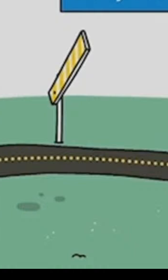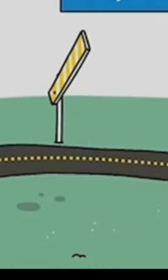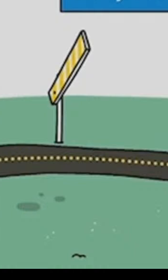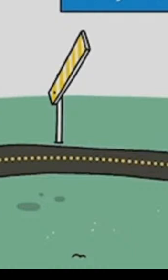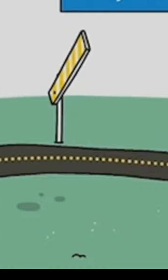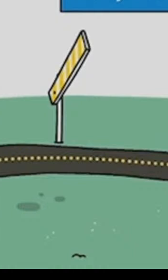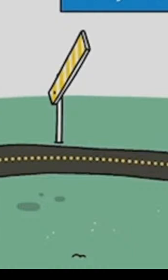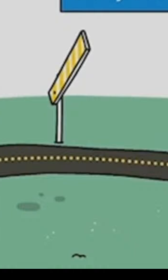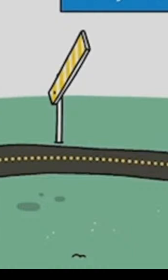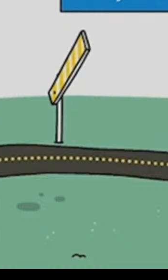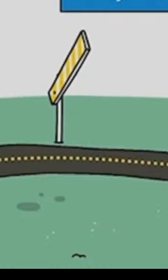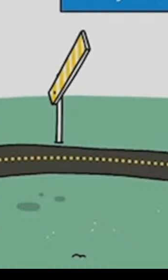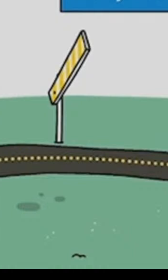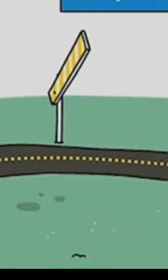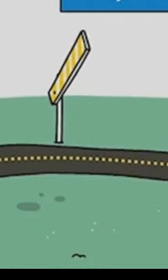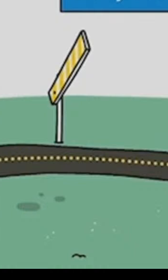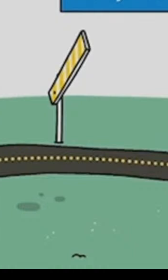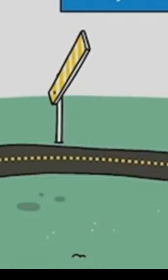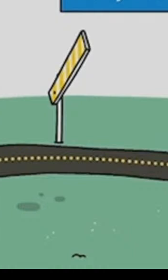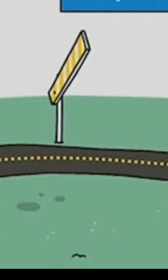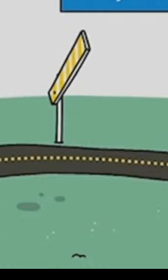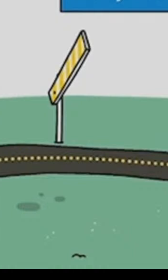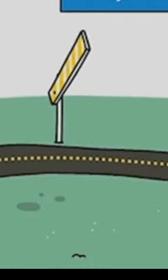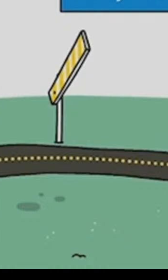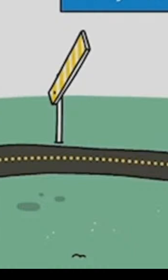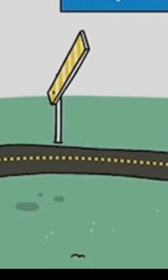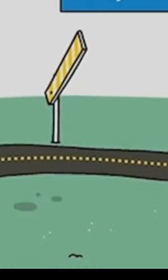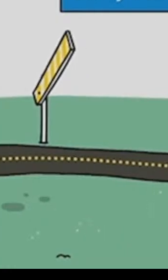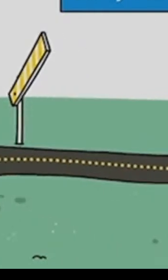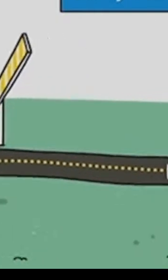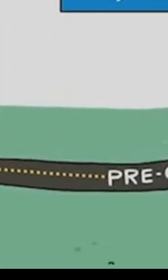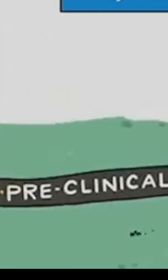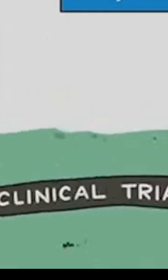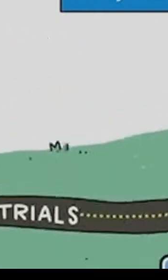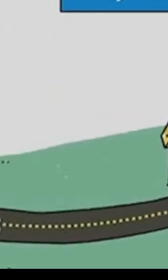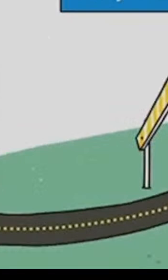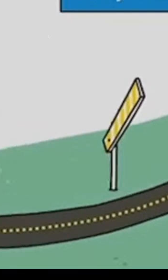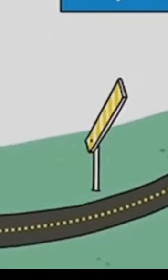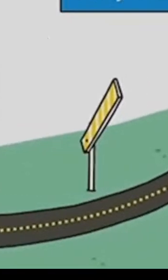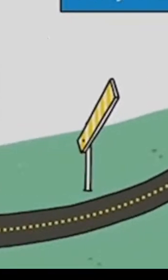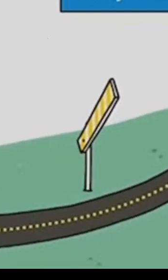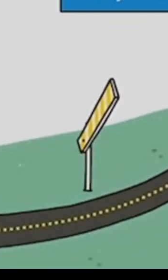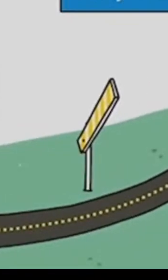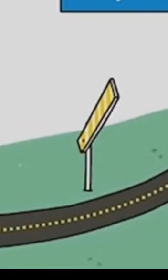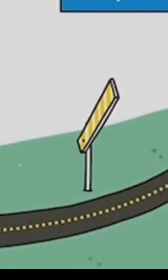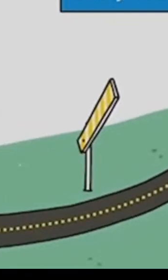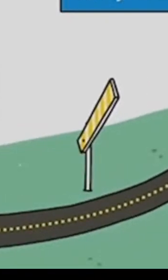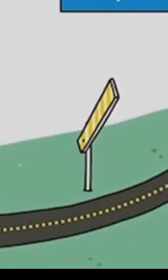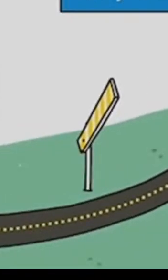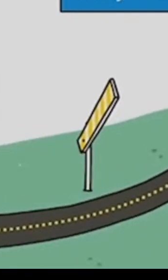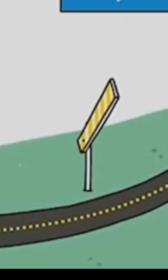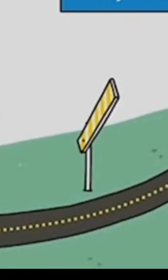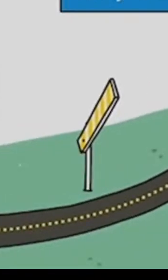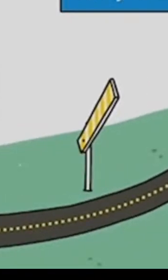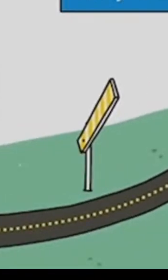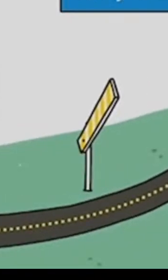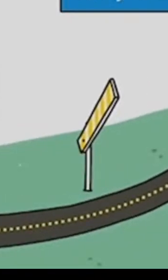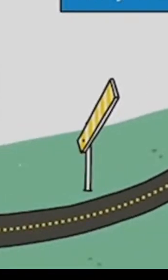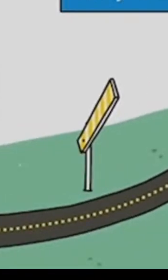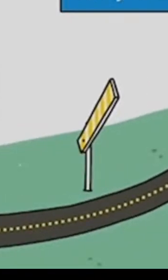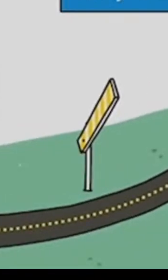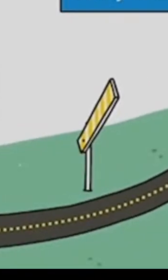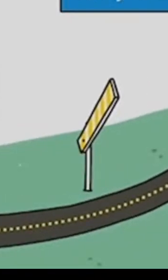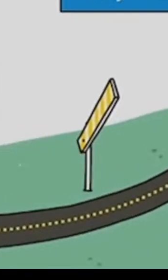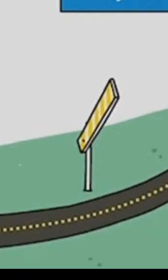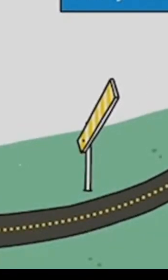the disease-causing germ. If these trials are successful, the candidate vaccine moves on to phase 1 trials in humans,